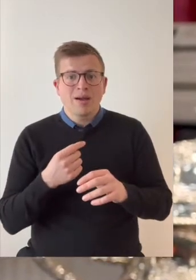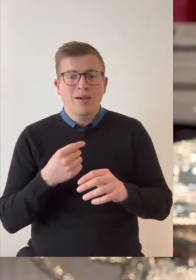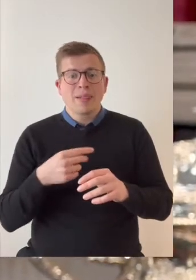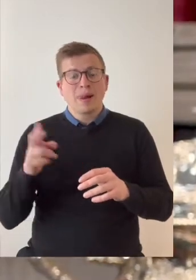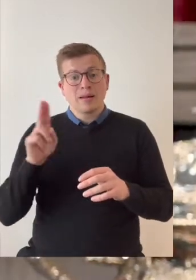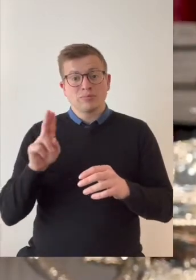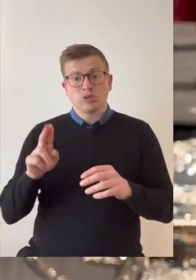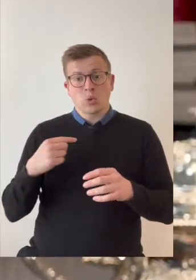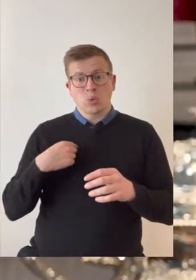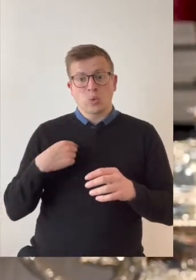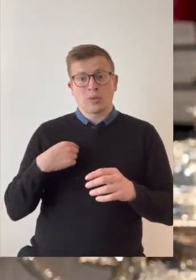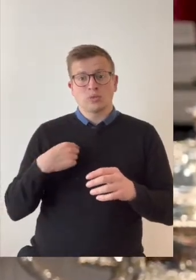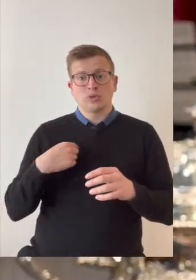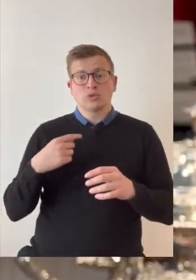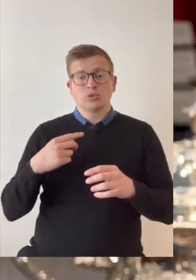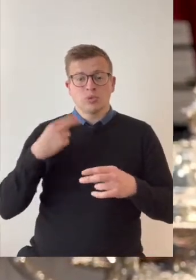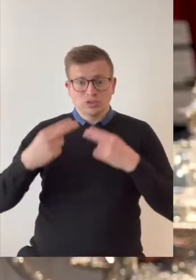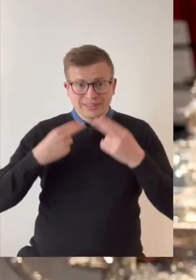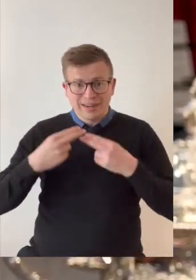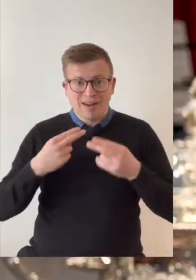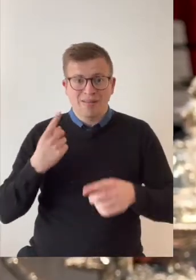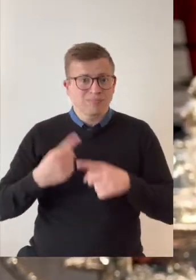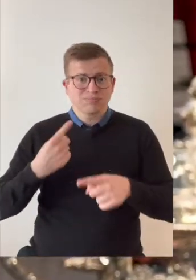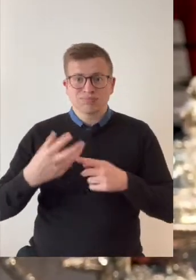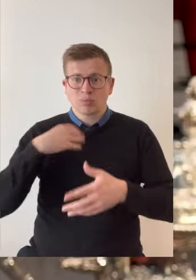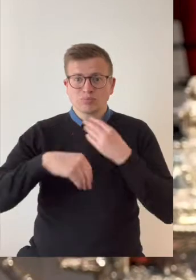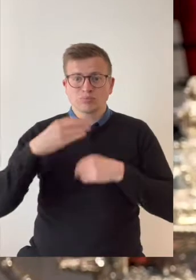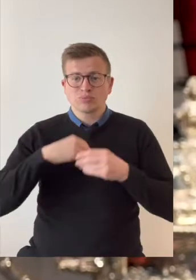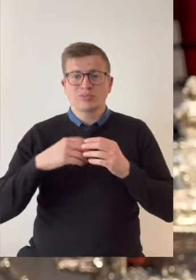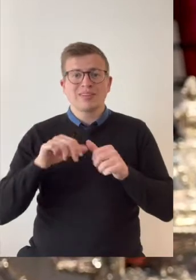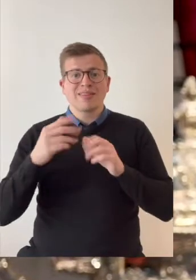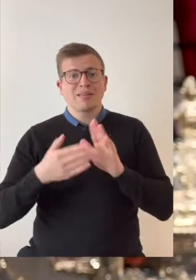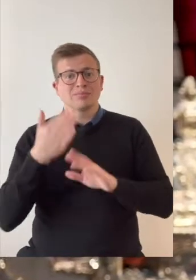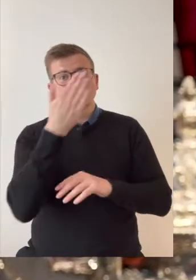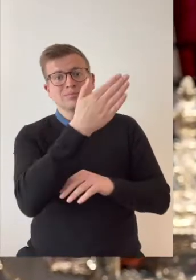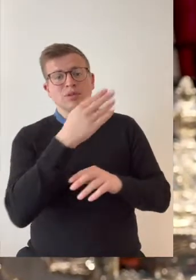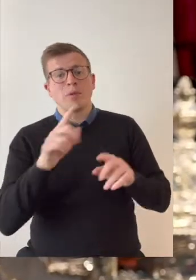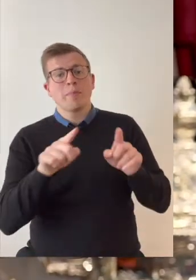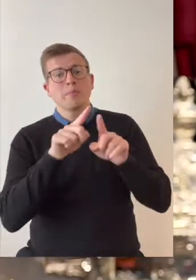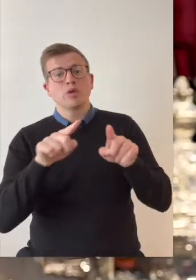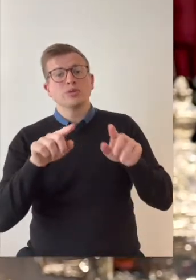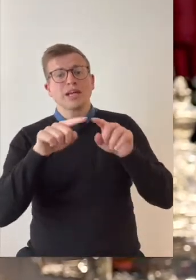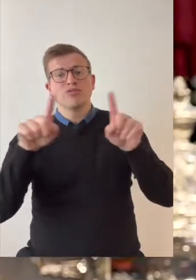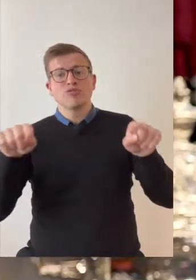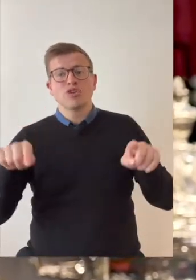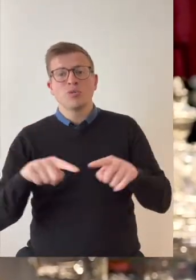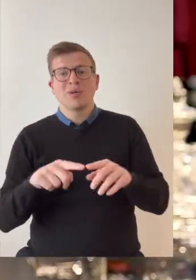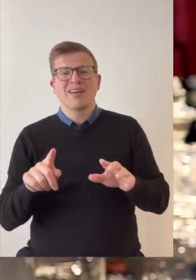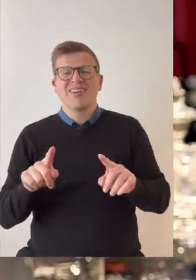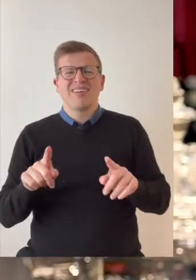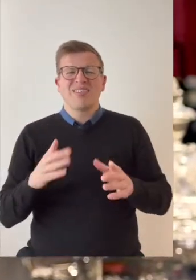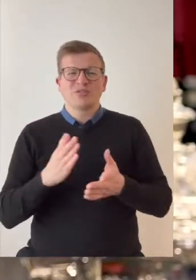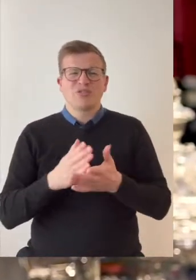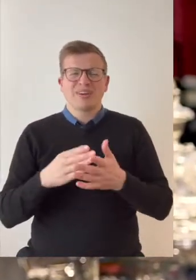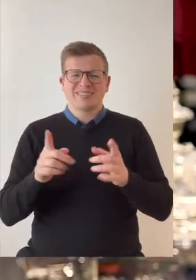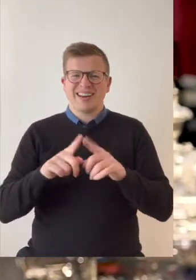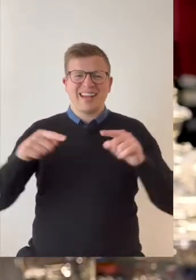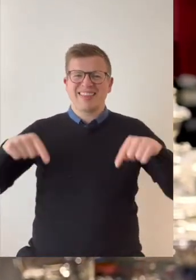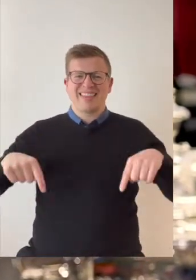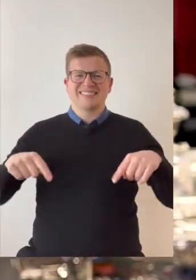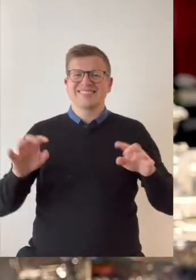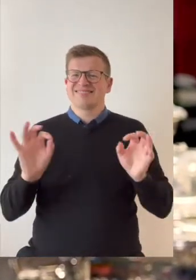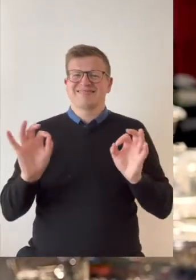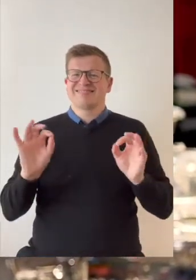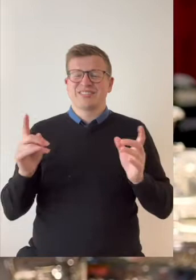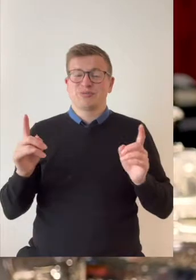At school, we used to rush dinner down and go into the music room. There wasn't really, not like this,